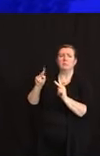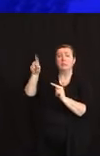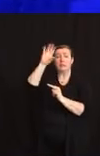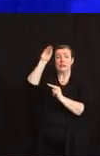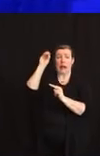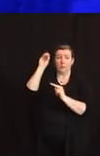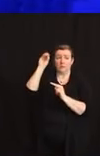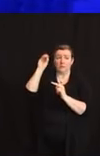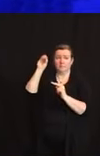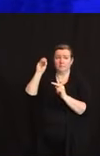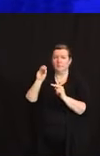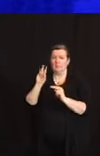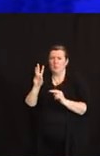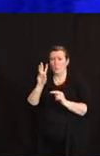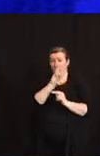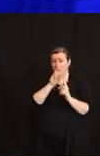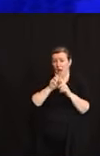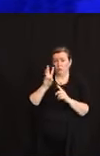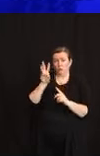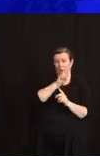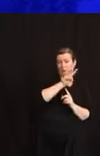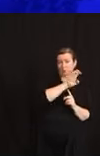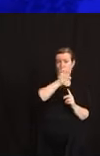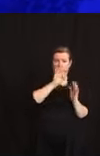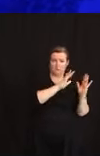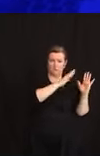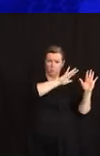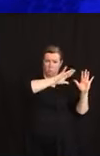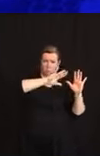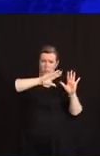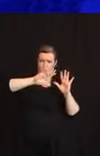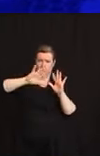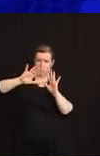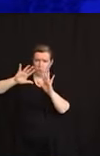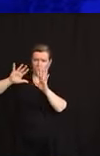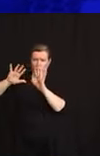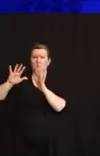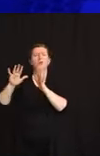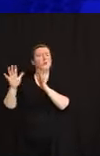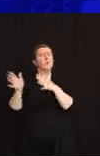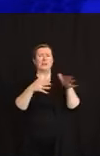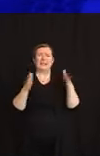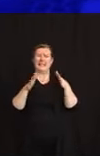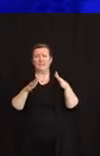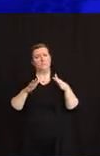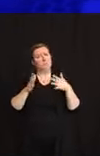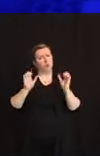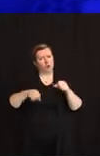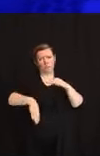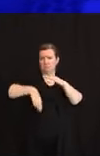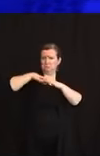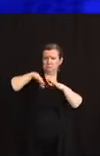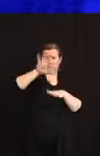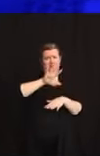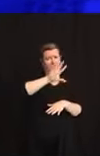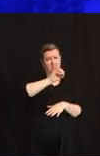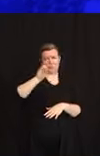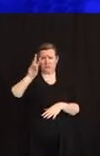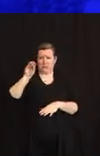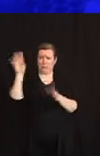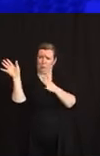hail just a few minutes ago out there. Winds could get up to 50 or 60, and it's going to get pretty cold tonight. So just